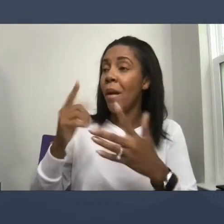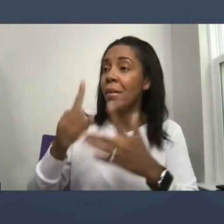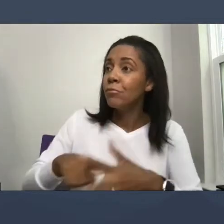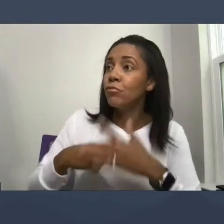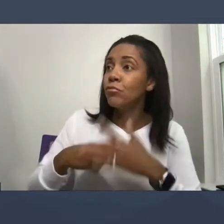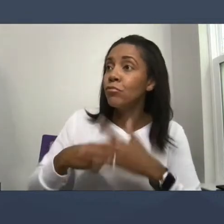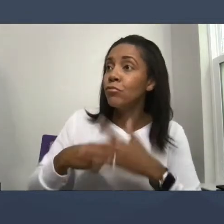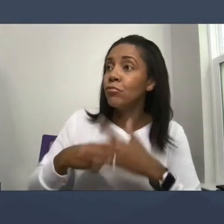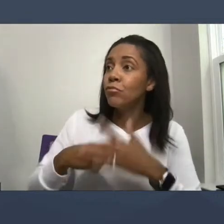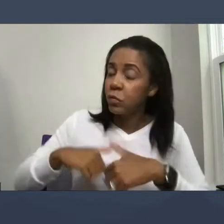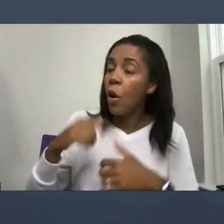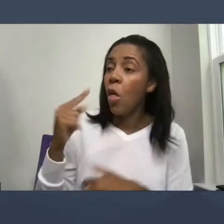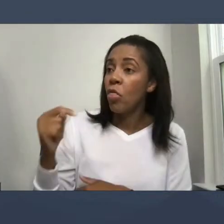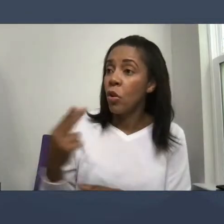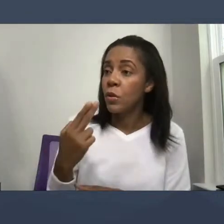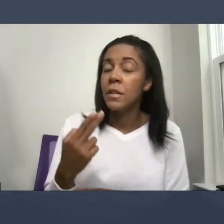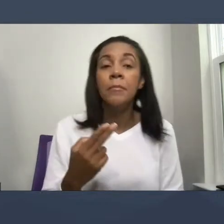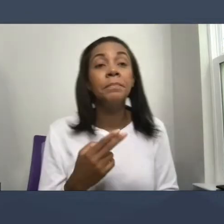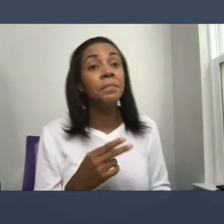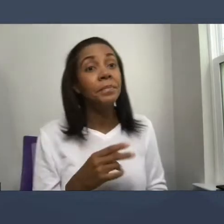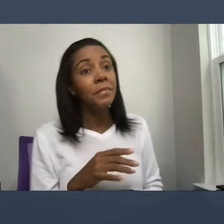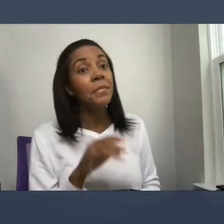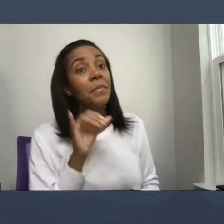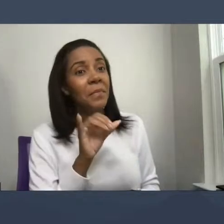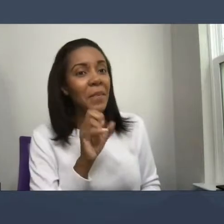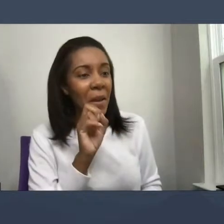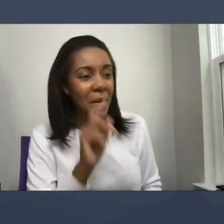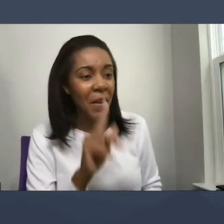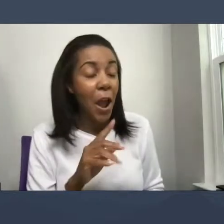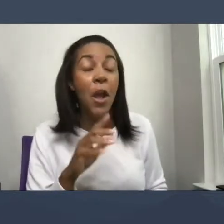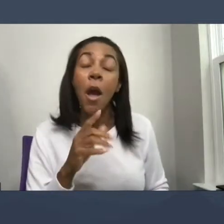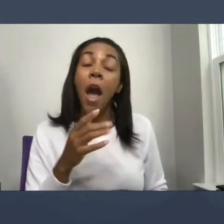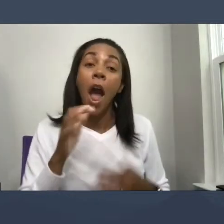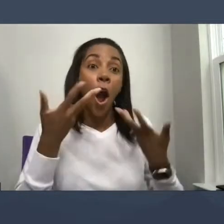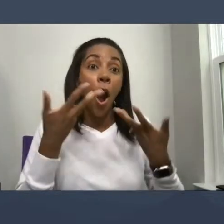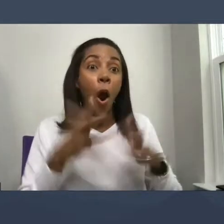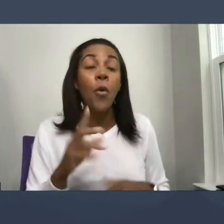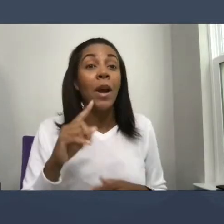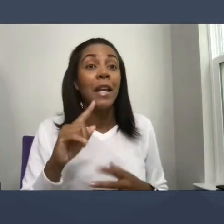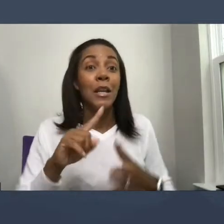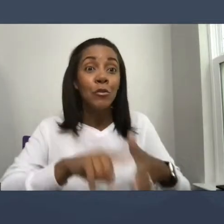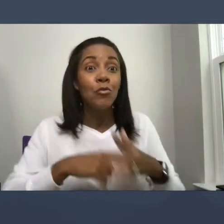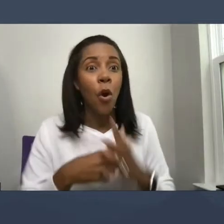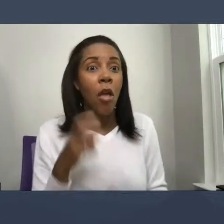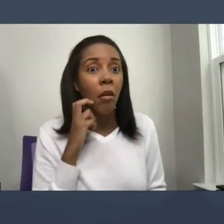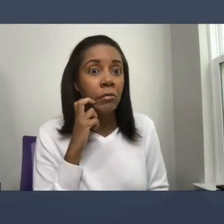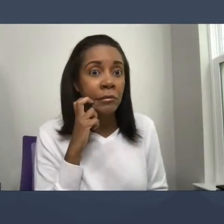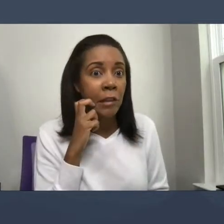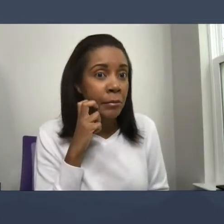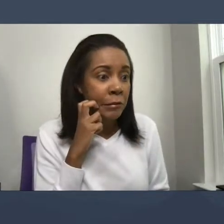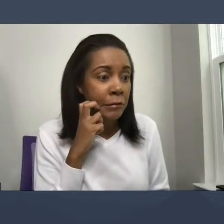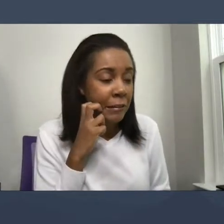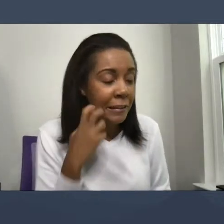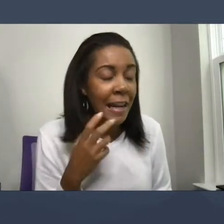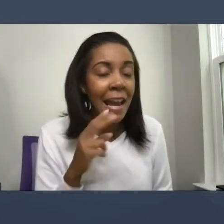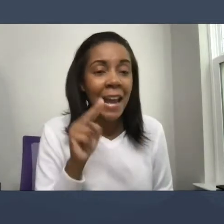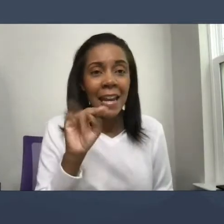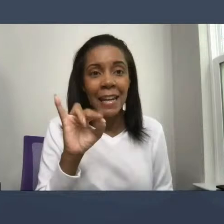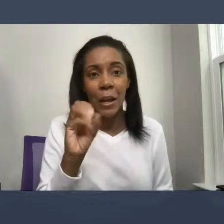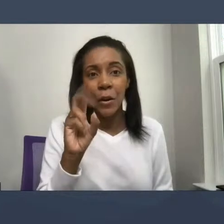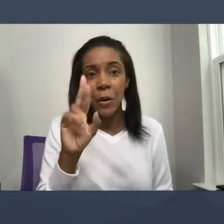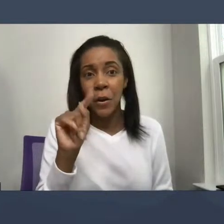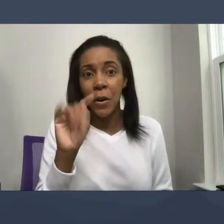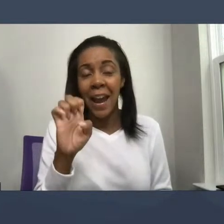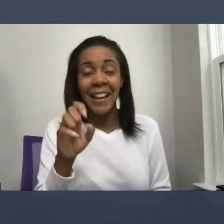Okay. You already had me going into the Nicorette. It's only 8:52 in the morning. Not my fault. Not my